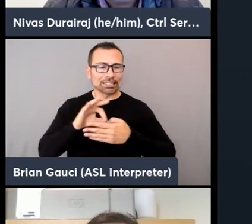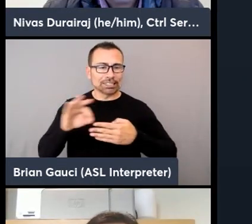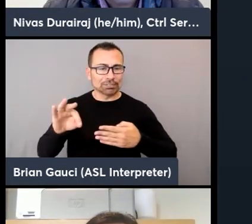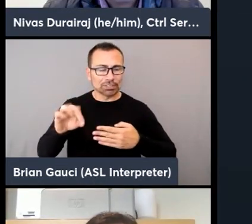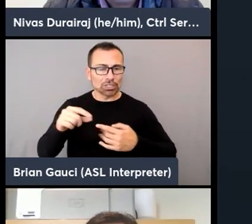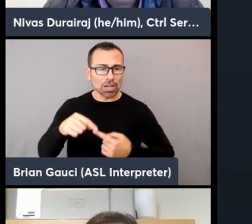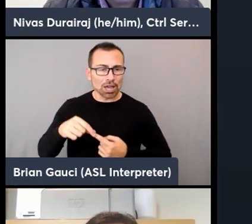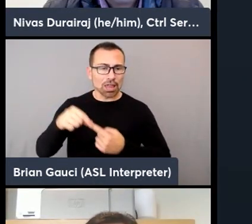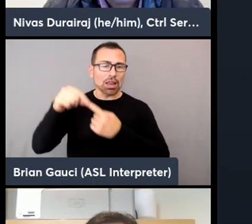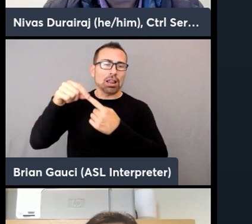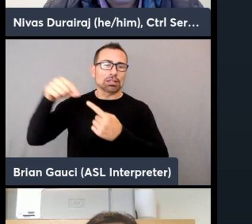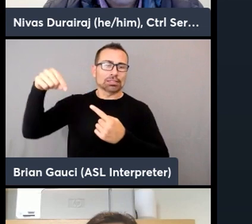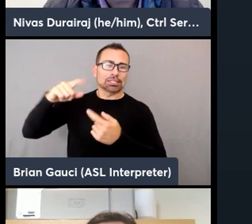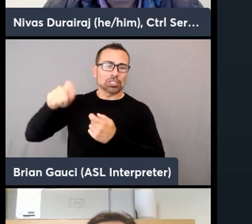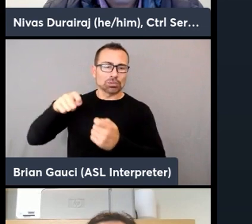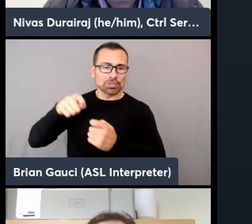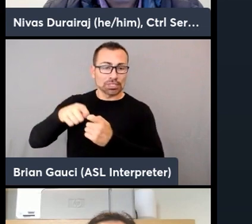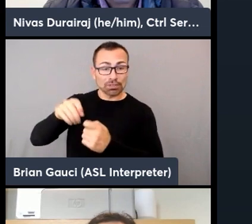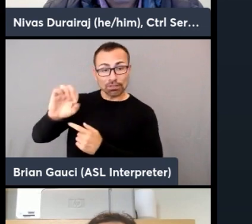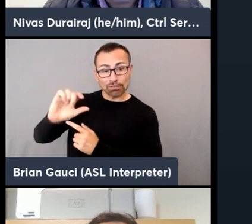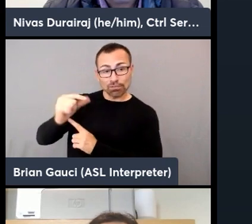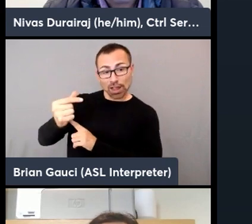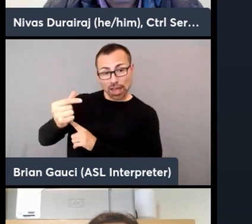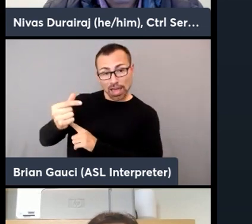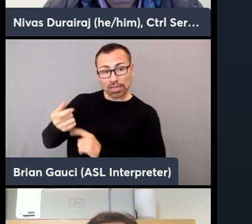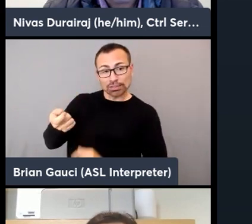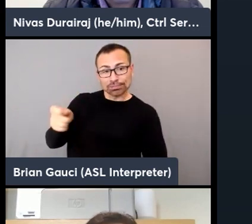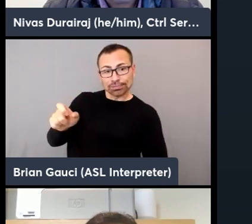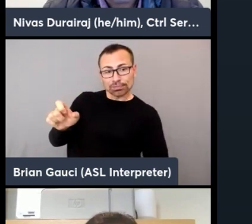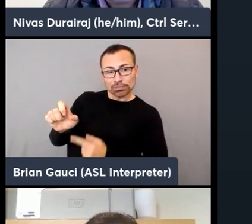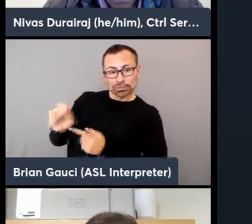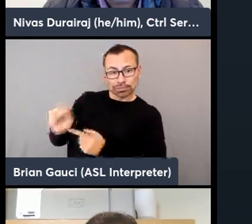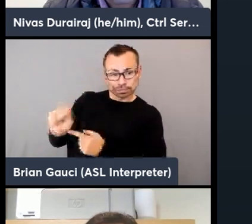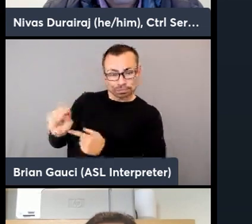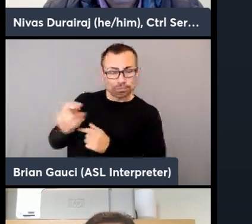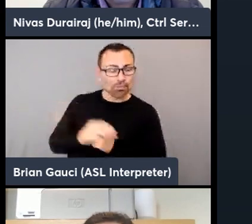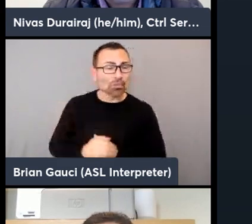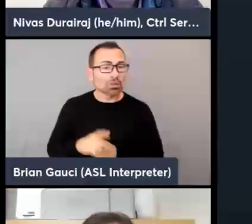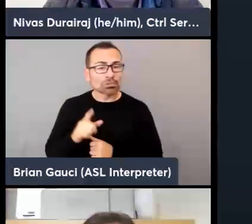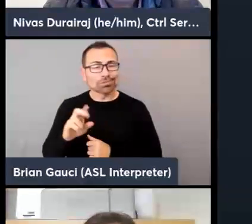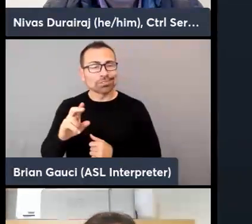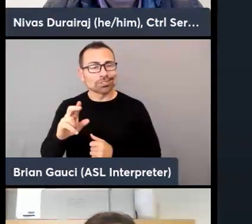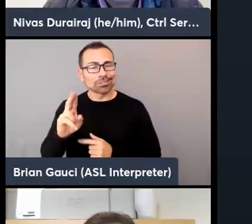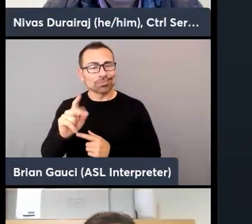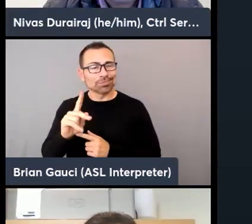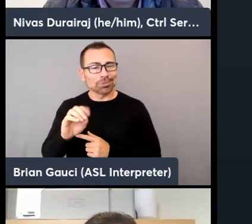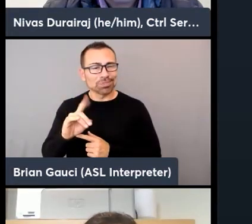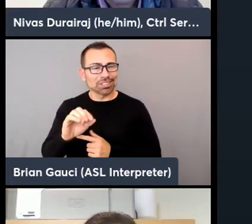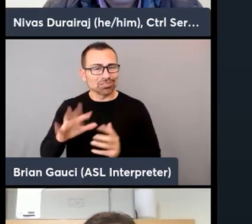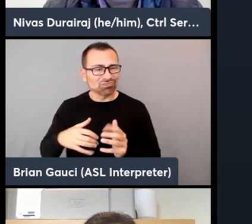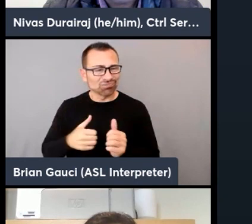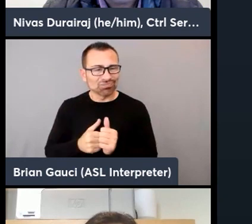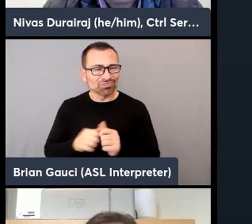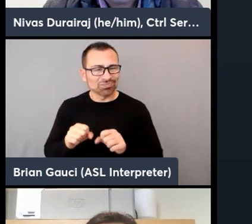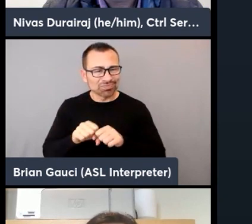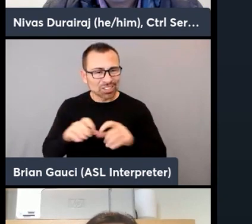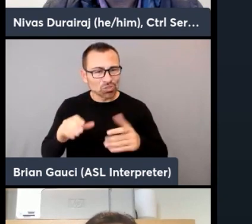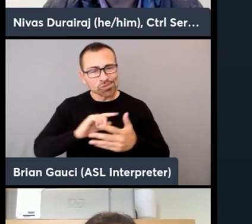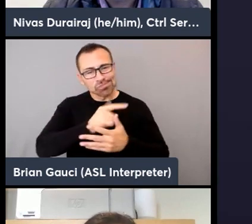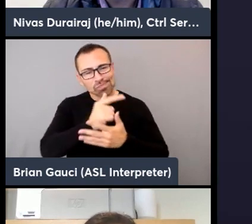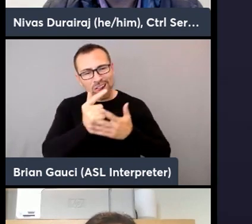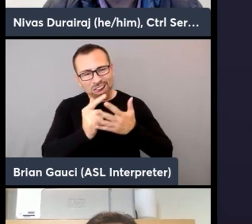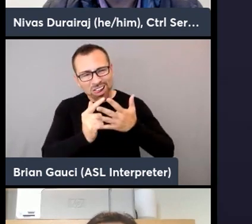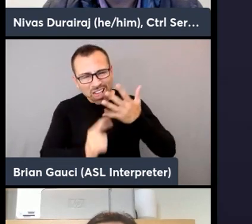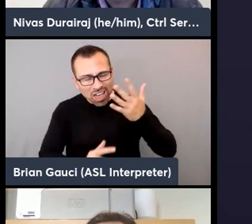the feature flag is on. So yeah, you don't have to send your updates through an entire pipeline and then wait for the deployment time, which